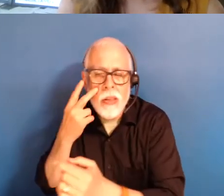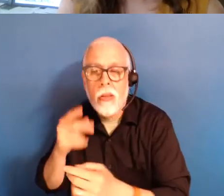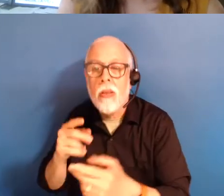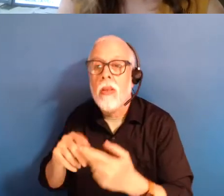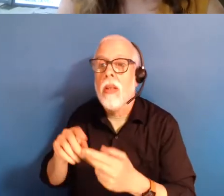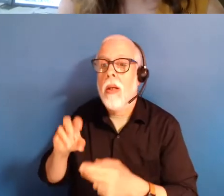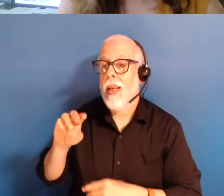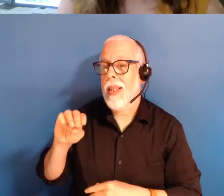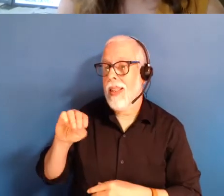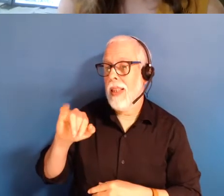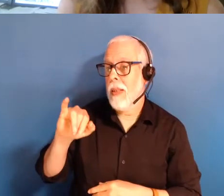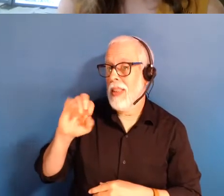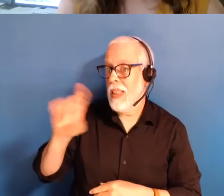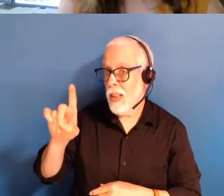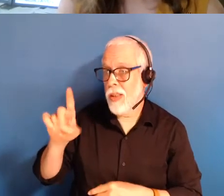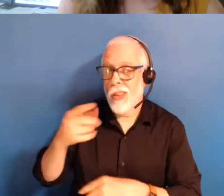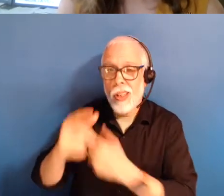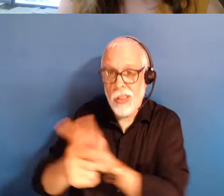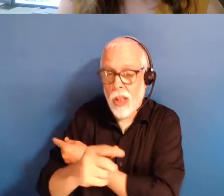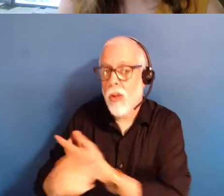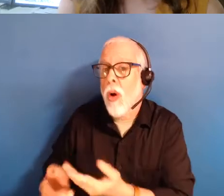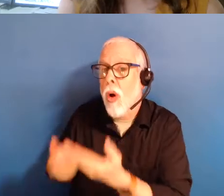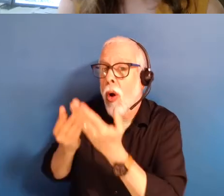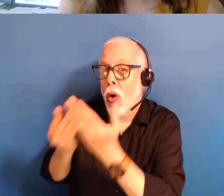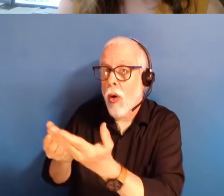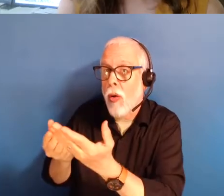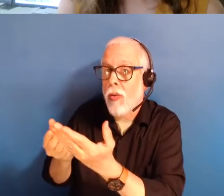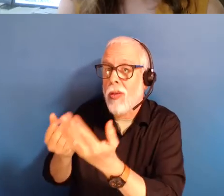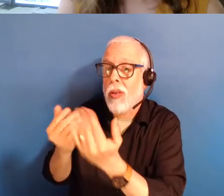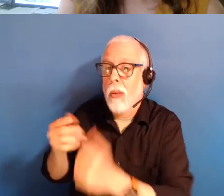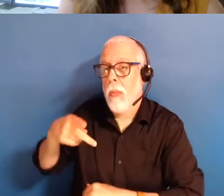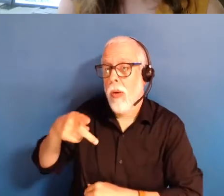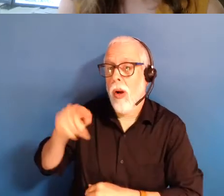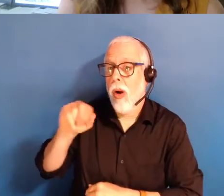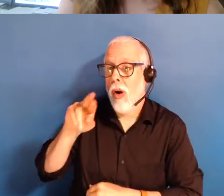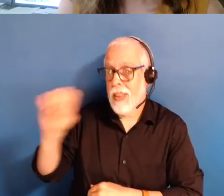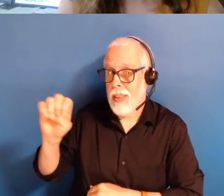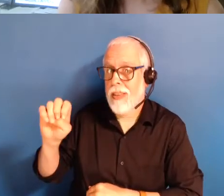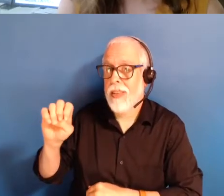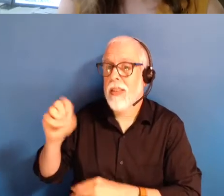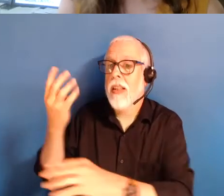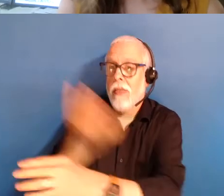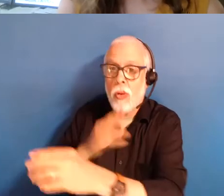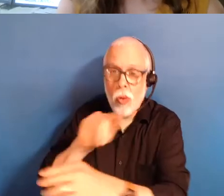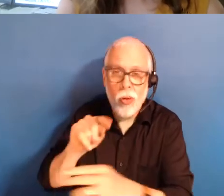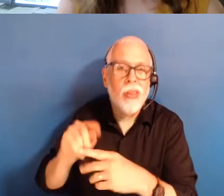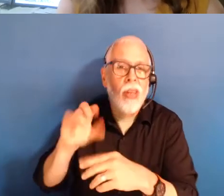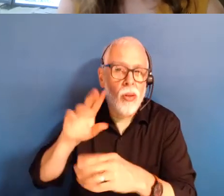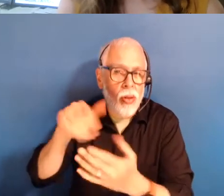Evasheld these injections are currently offered at the Part D infusion unit in the Part D Cancer